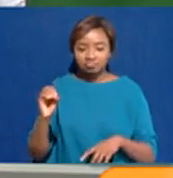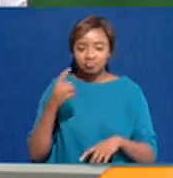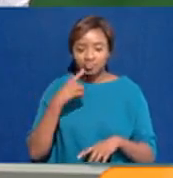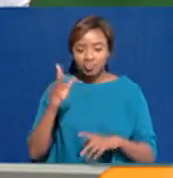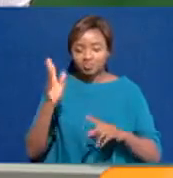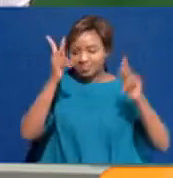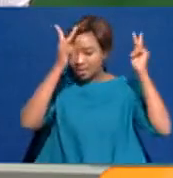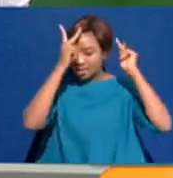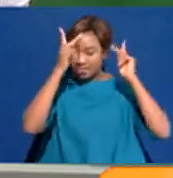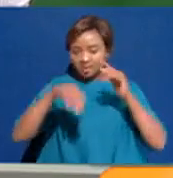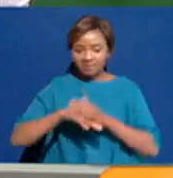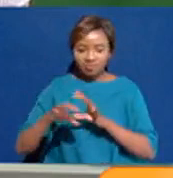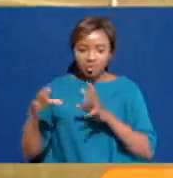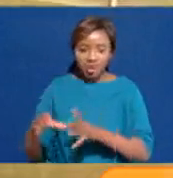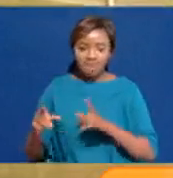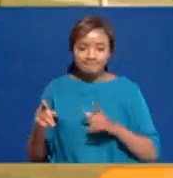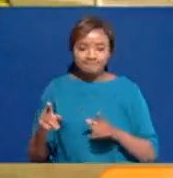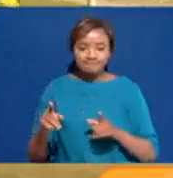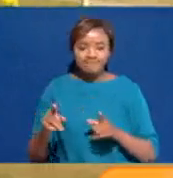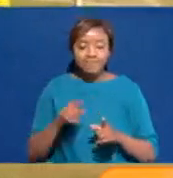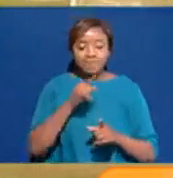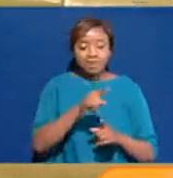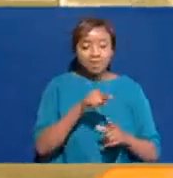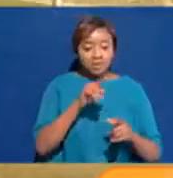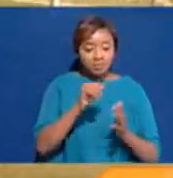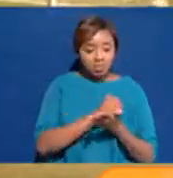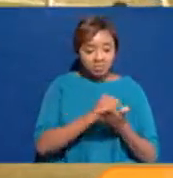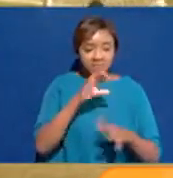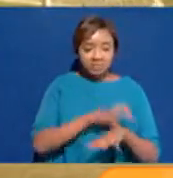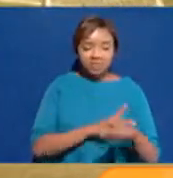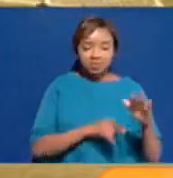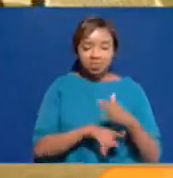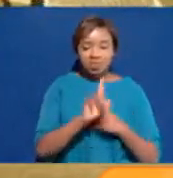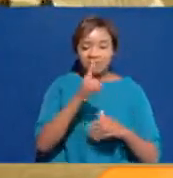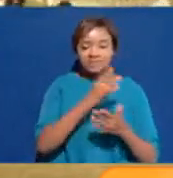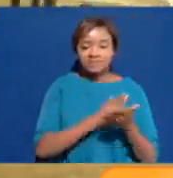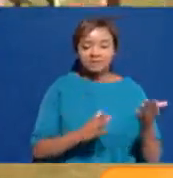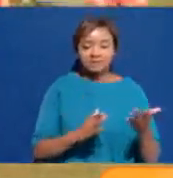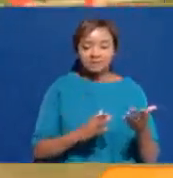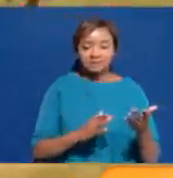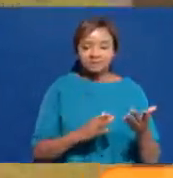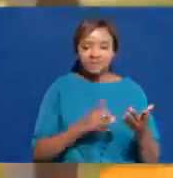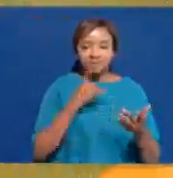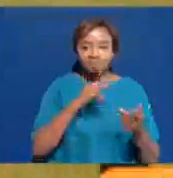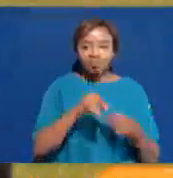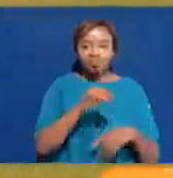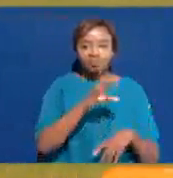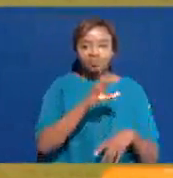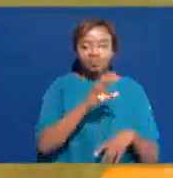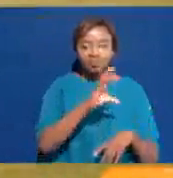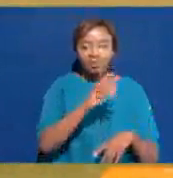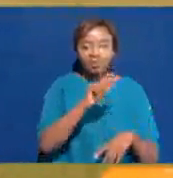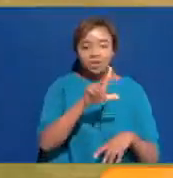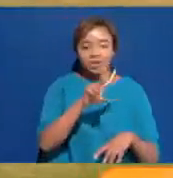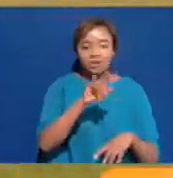Bukhungu Stadium. Posta Rangers got the lone goal early in the first half, utility player Calvins Odongo scoring in the